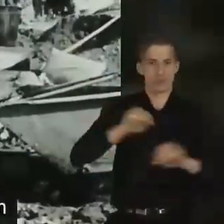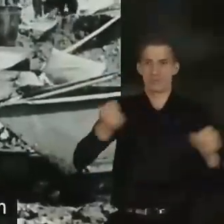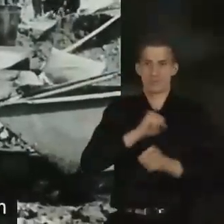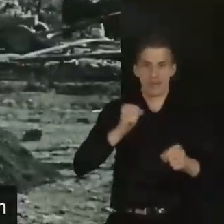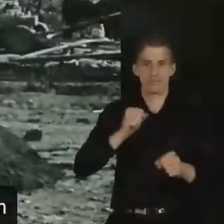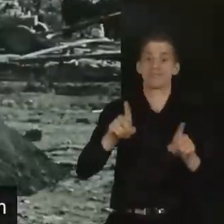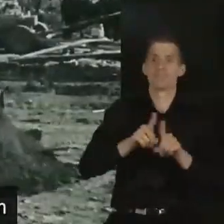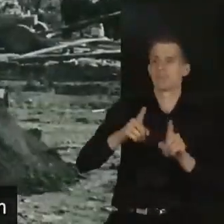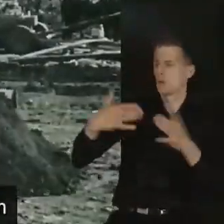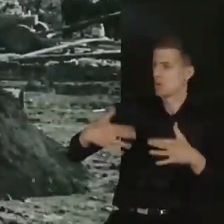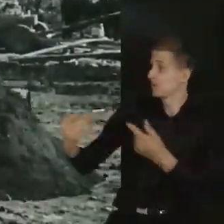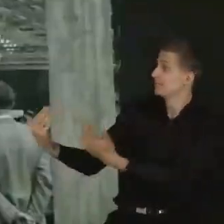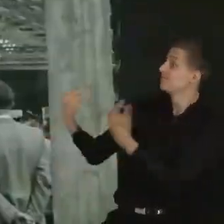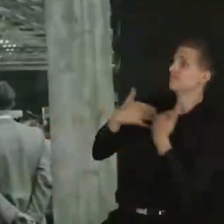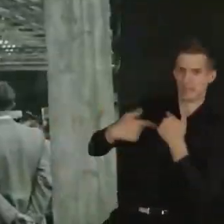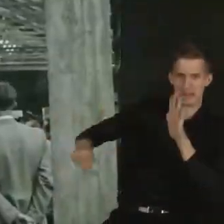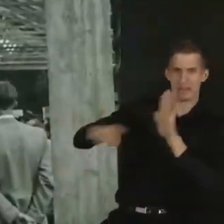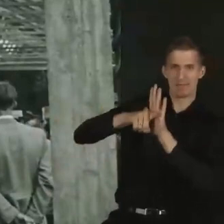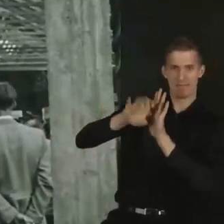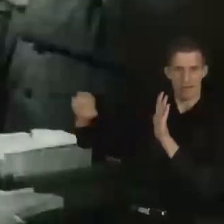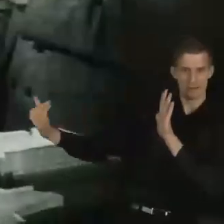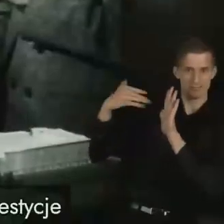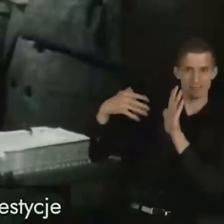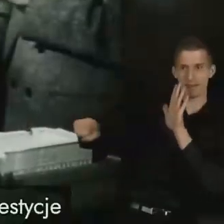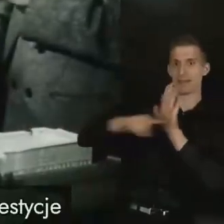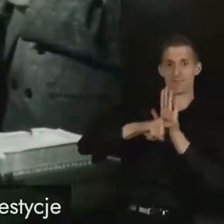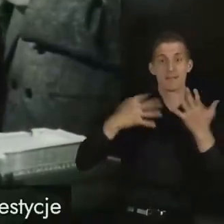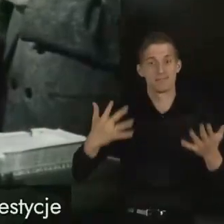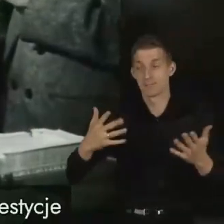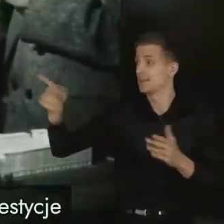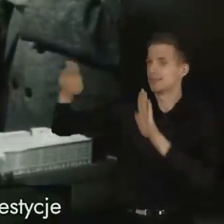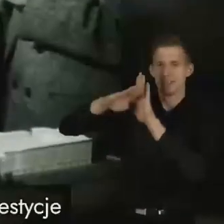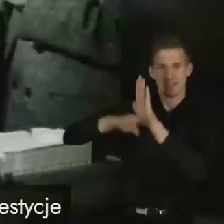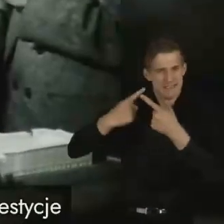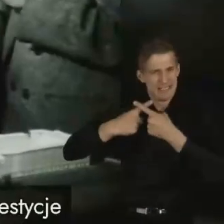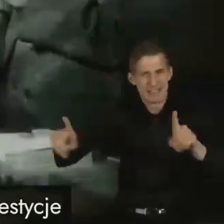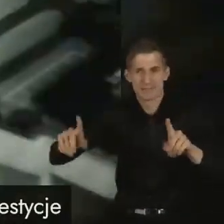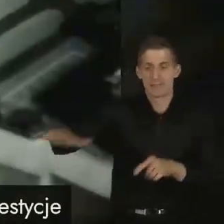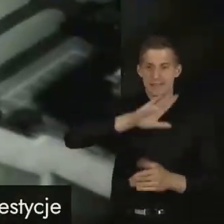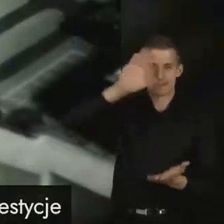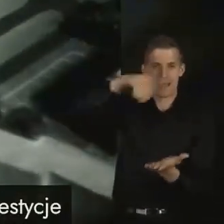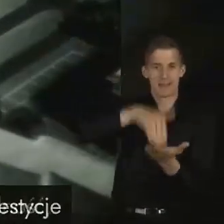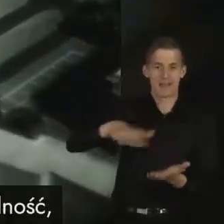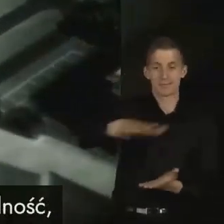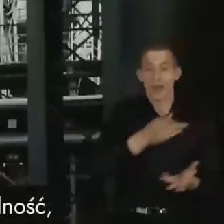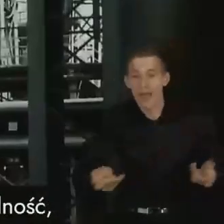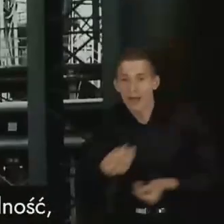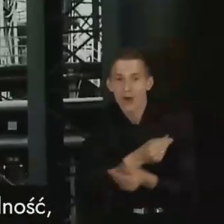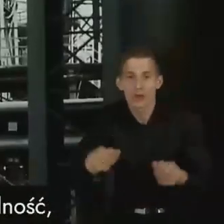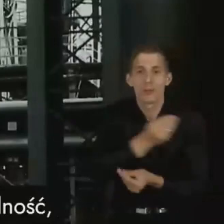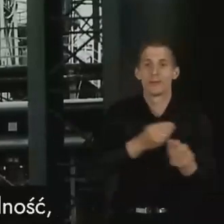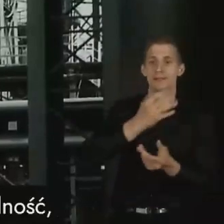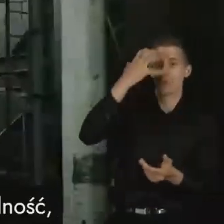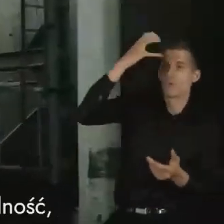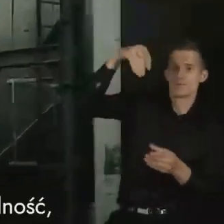an increasingly destructive impact of the communist regime. The centrally managed economy and wrong investments quickly